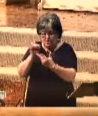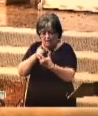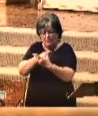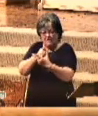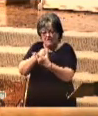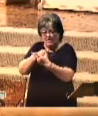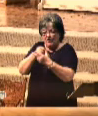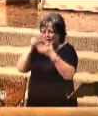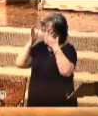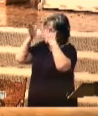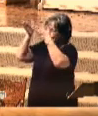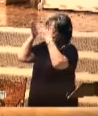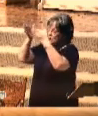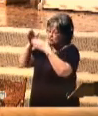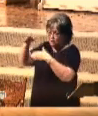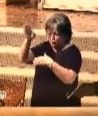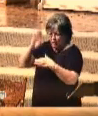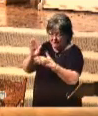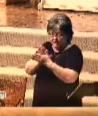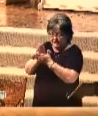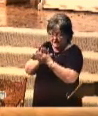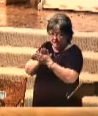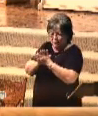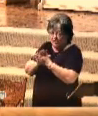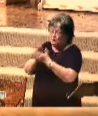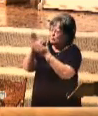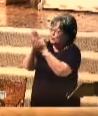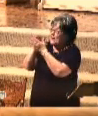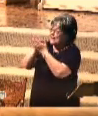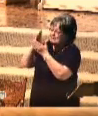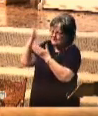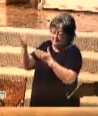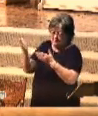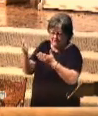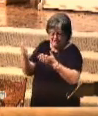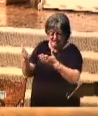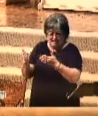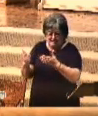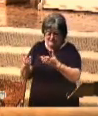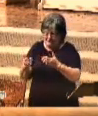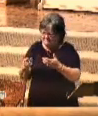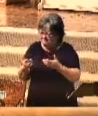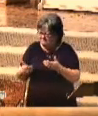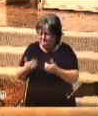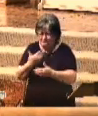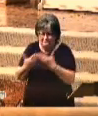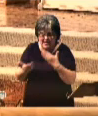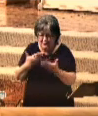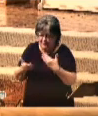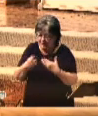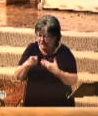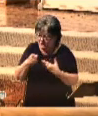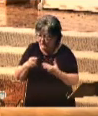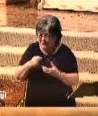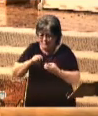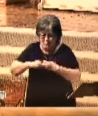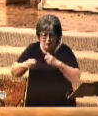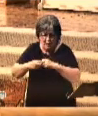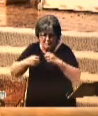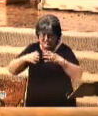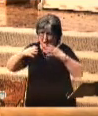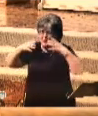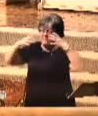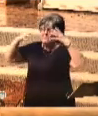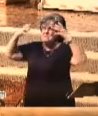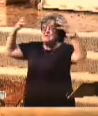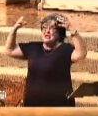praise. You praise Him. You praise Him on credit. If the storm clouds of life are gathering, you praise Him on credit, because He's